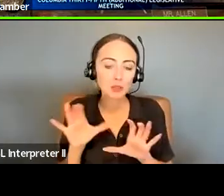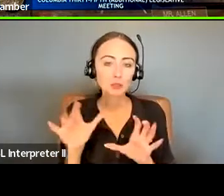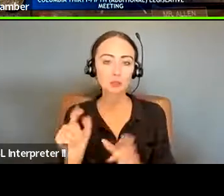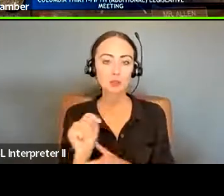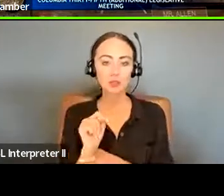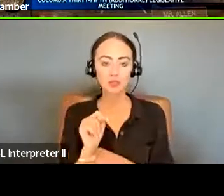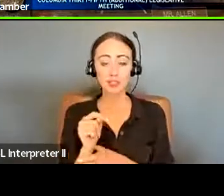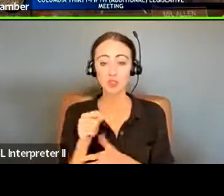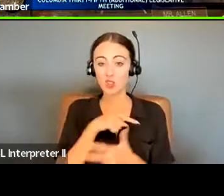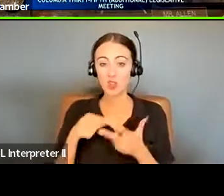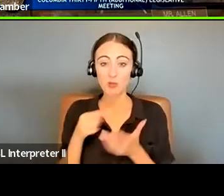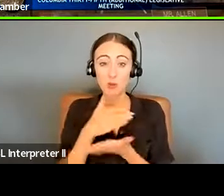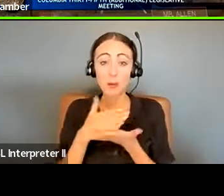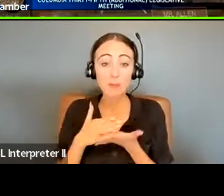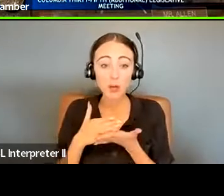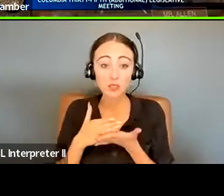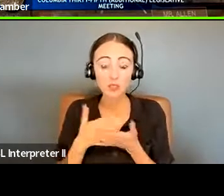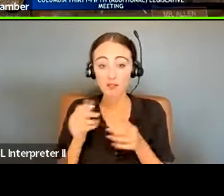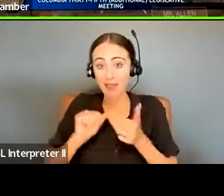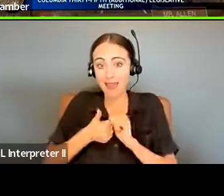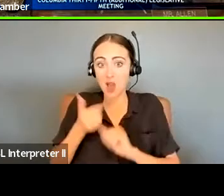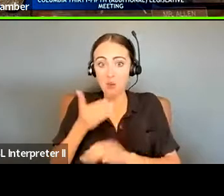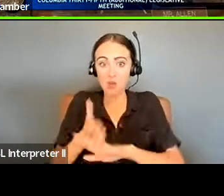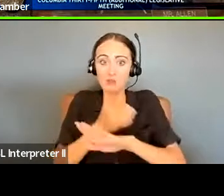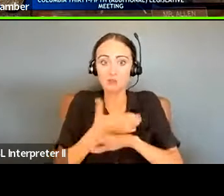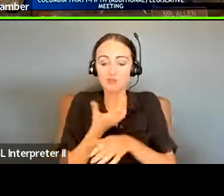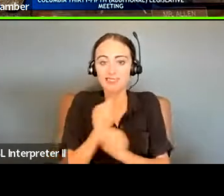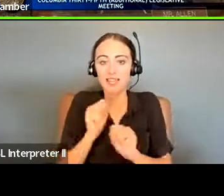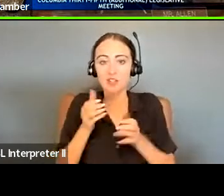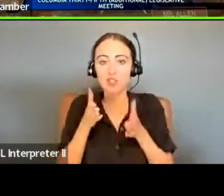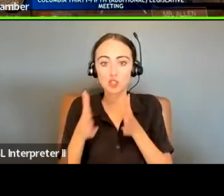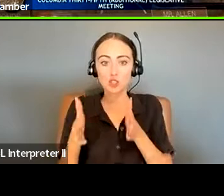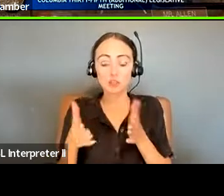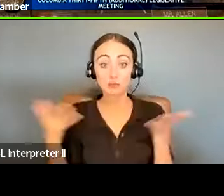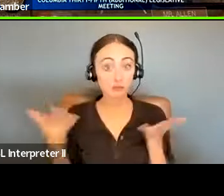There's 3 main pieces of how we improve safety on our roads.